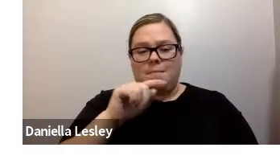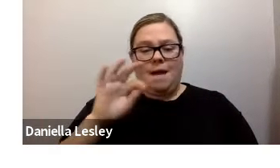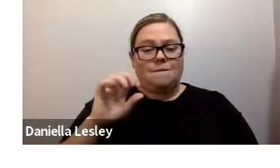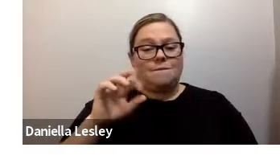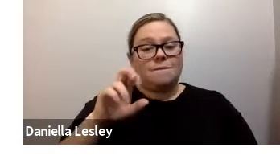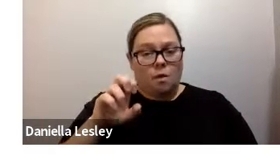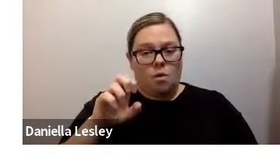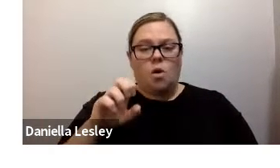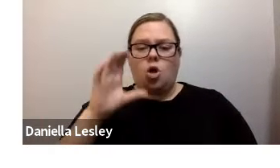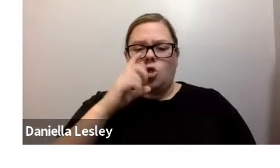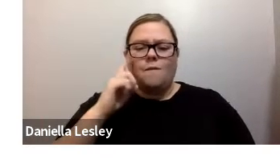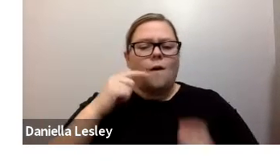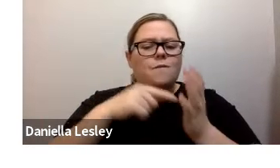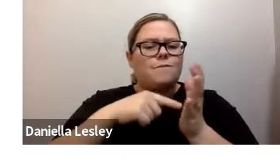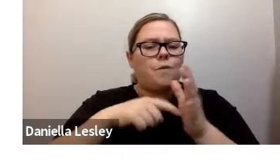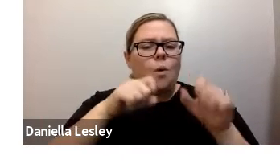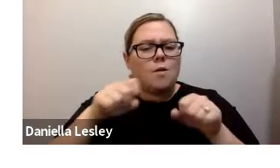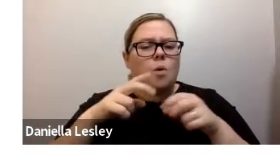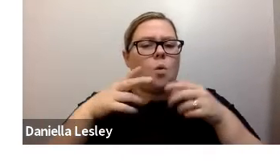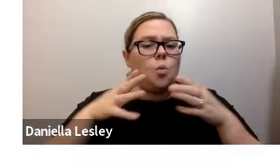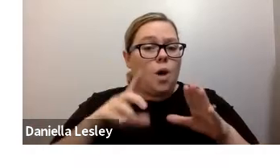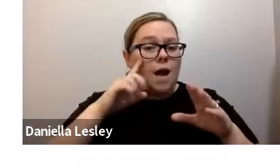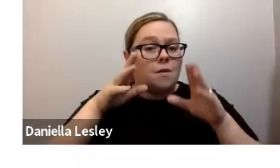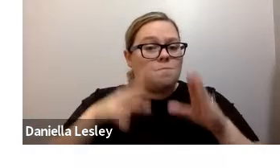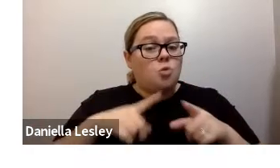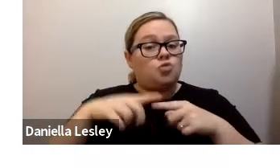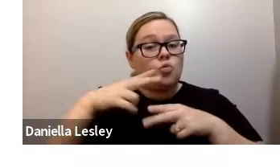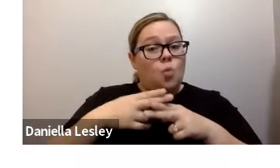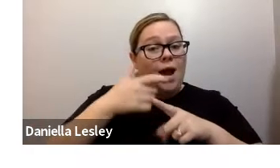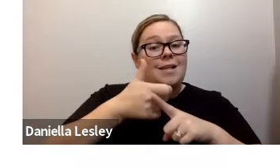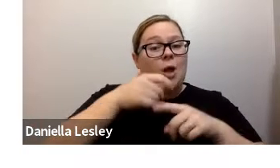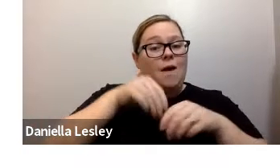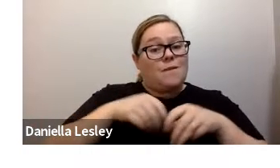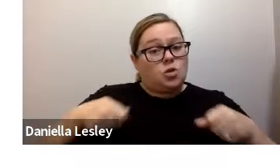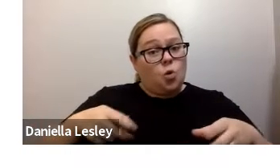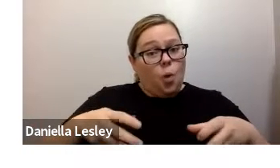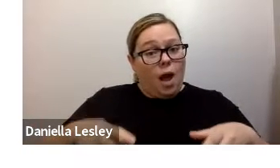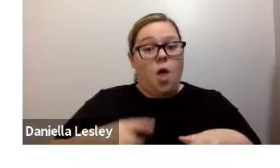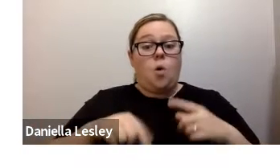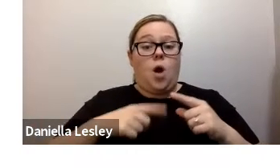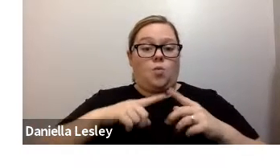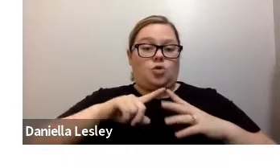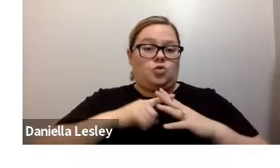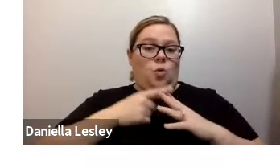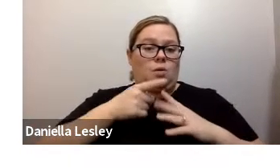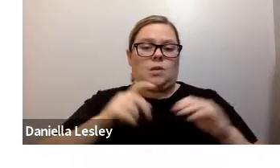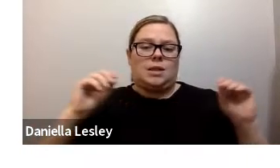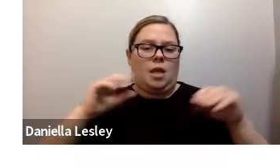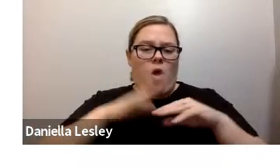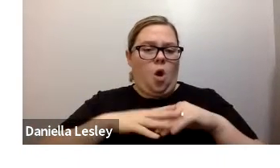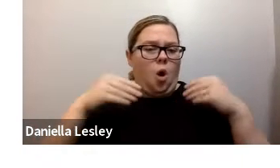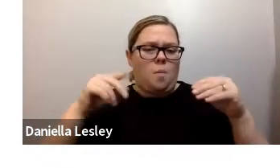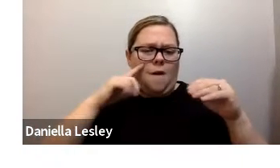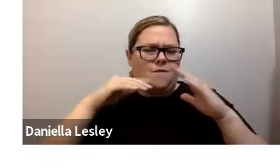an affordable way for people to weigh themselves in a wheelchair. At the time that we started this project, there was nothing on the market for less than